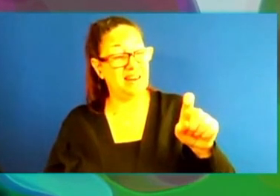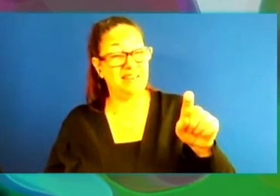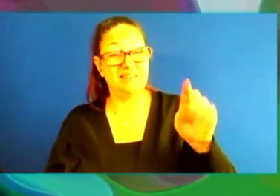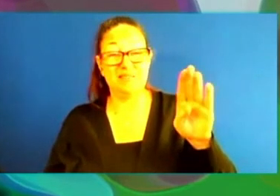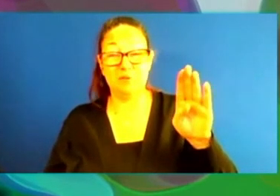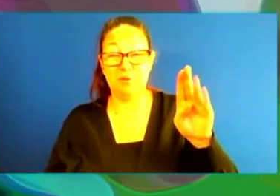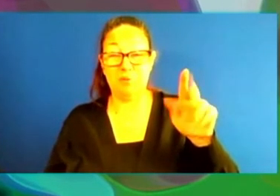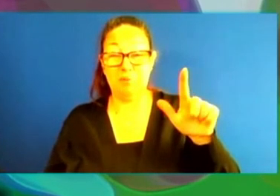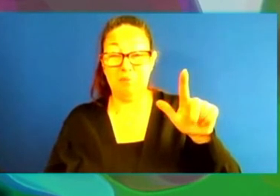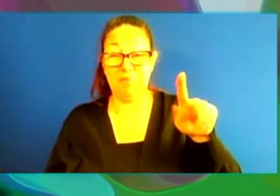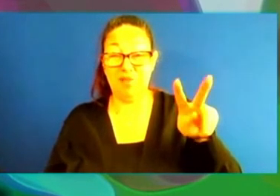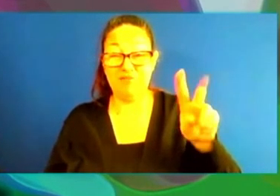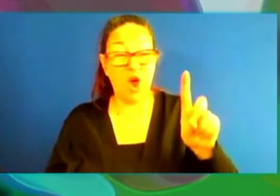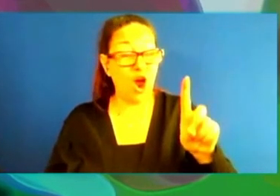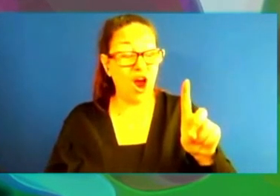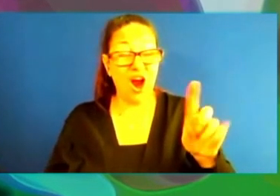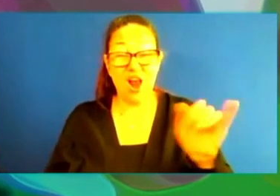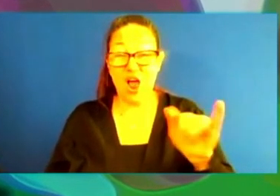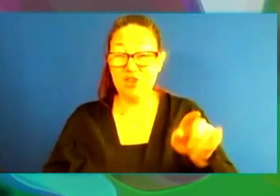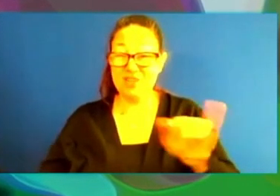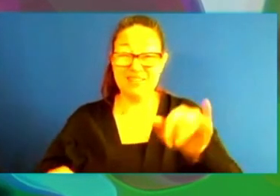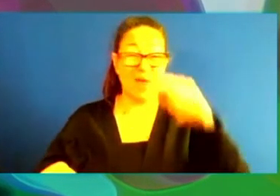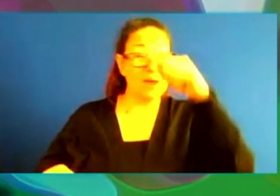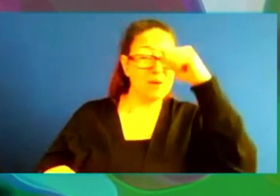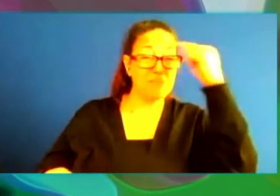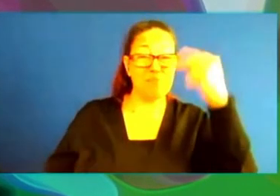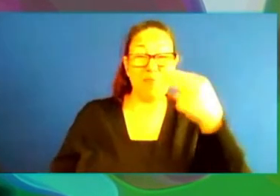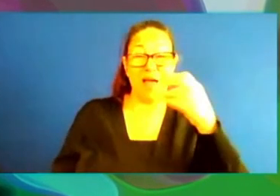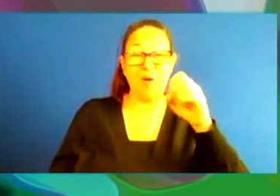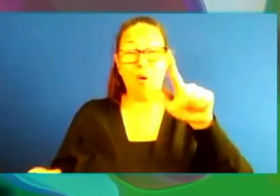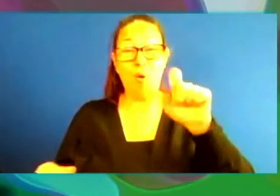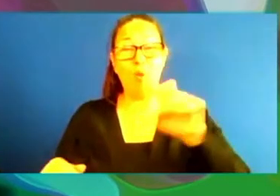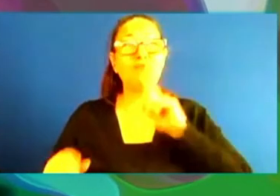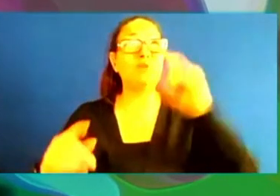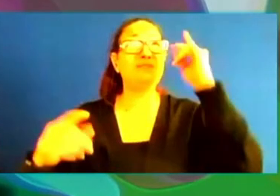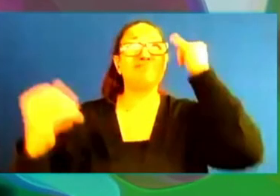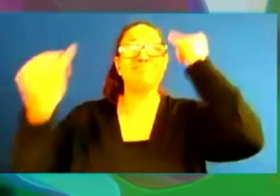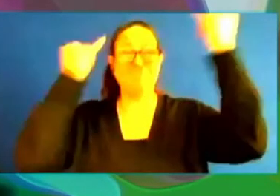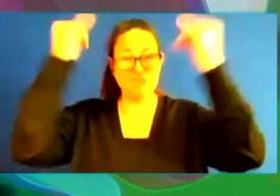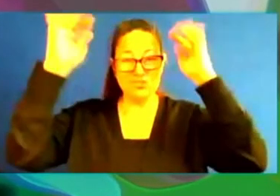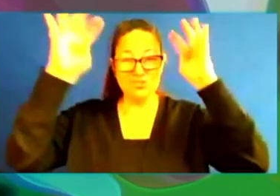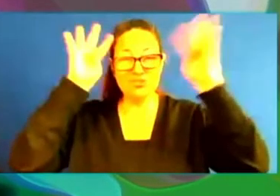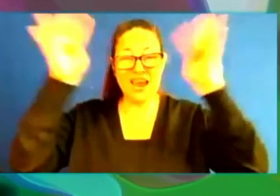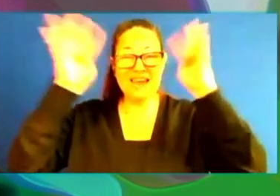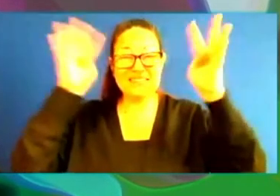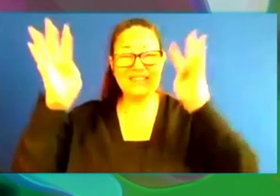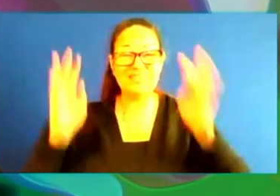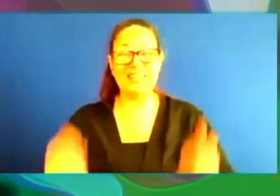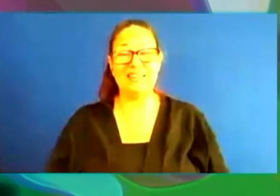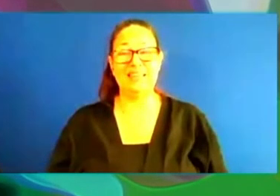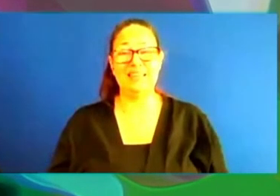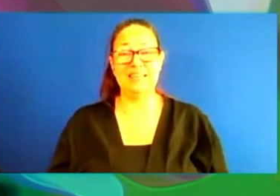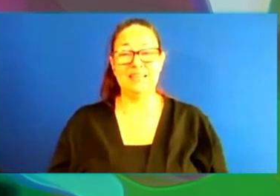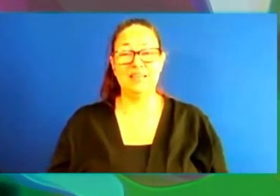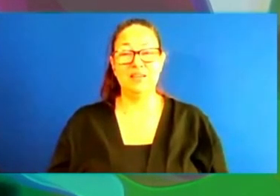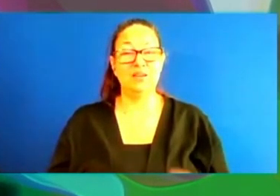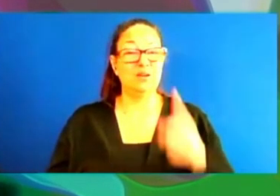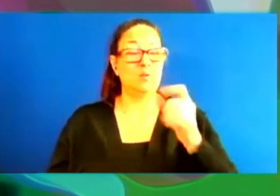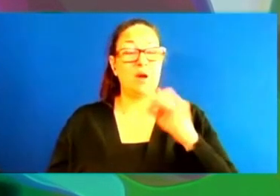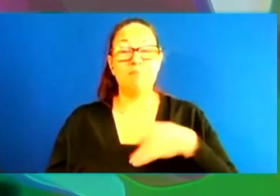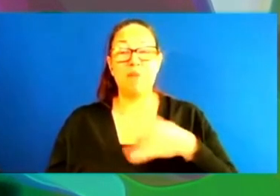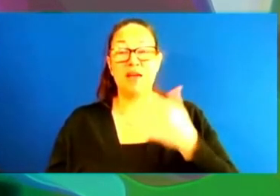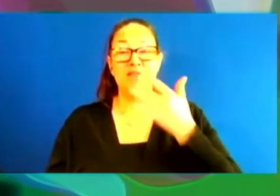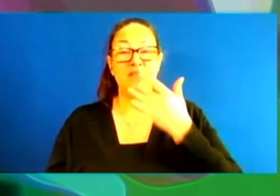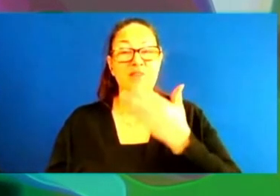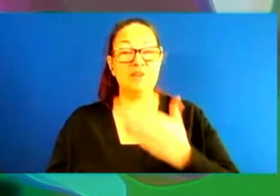spaces on the planet. You know, it's like a black hole of creativity, and it's wonderful, right? So yeah, I mean, one of my favorite things is the fact that